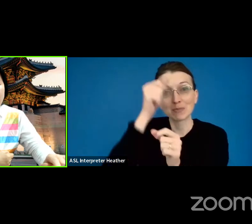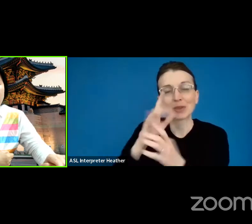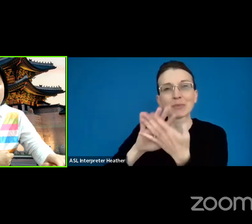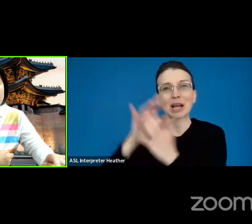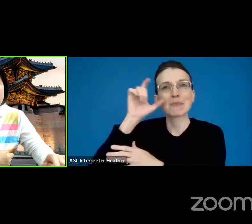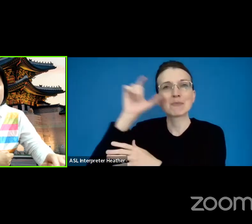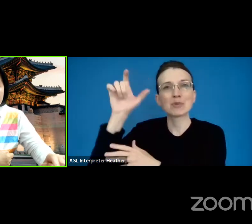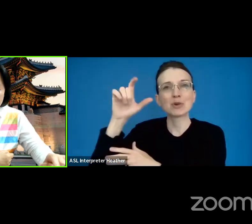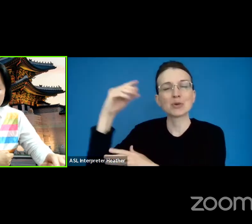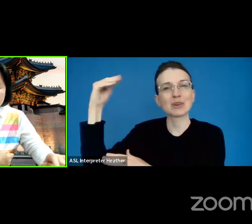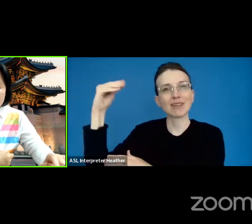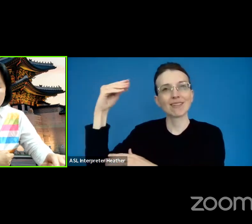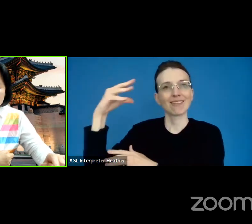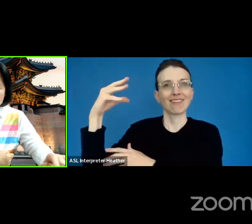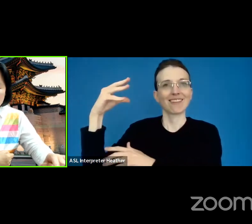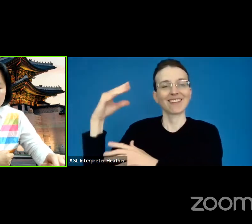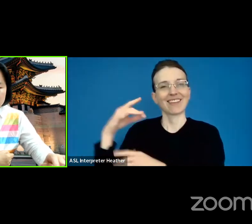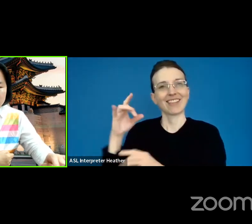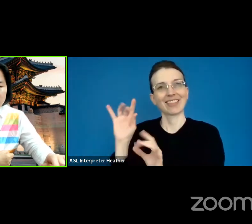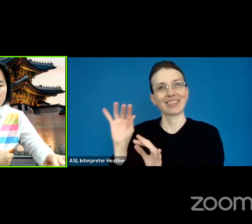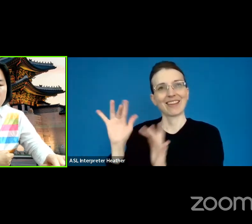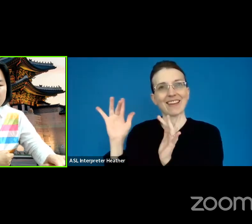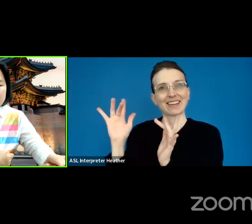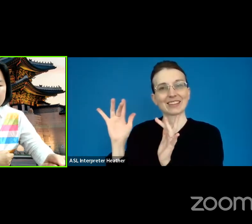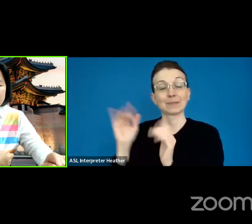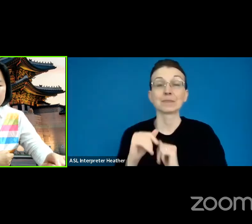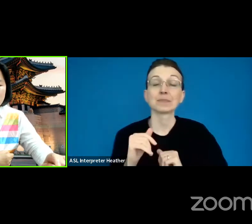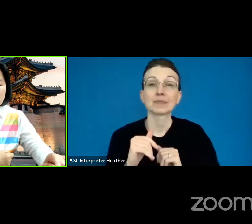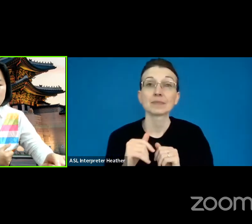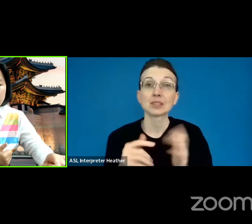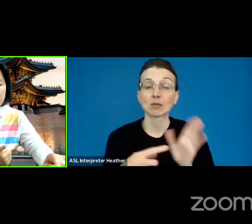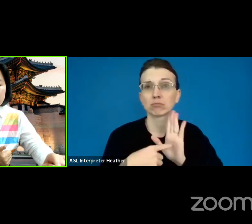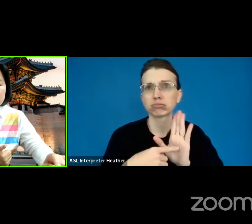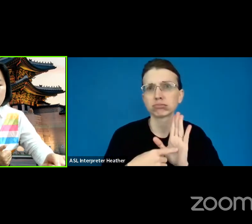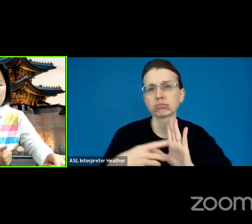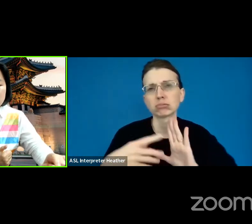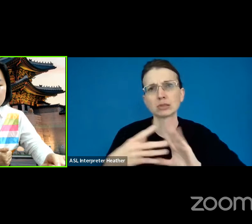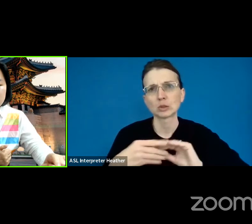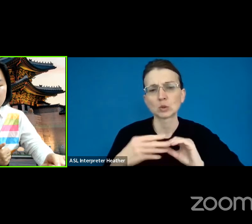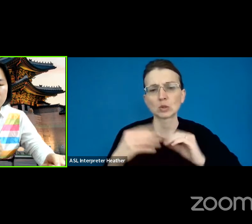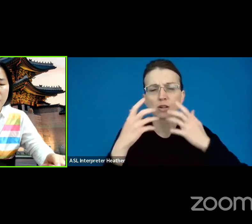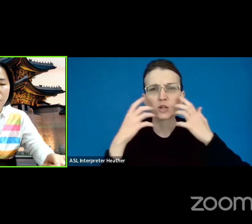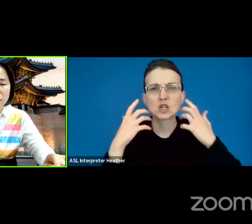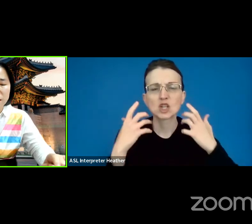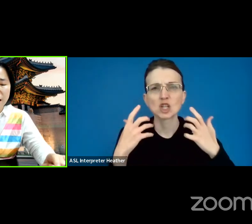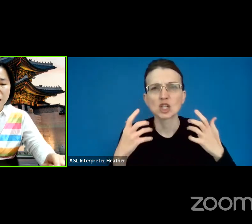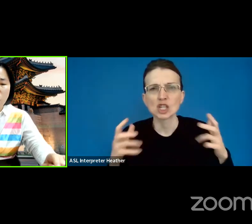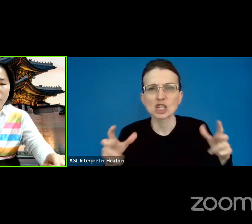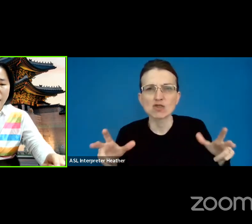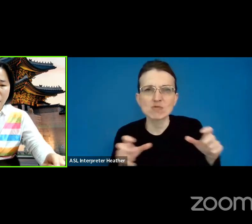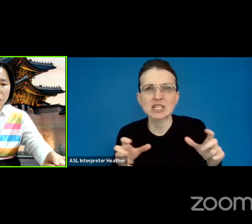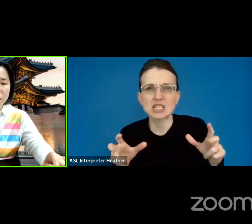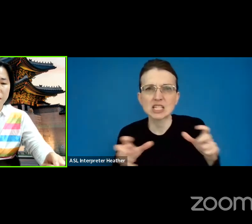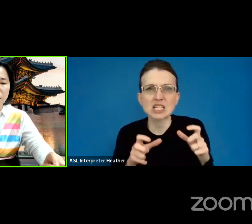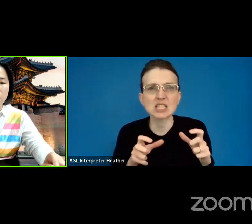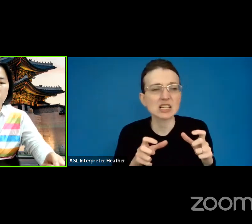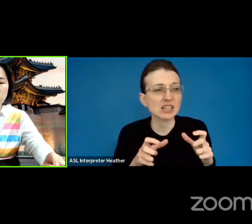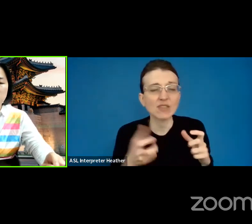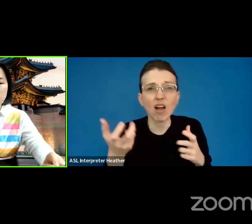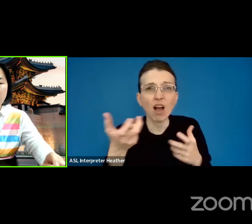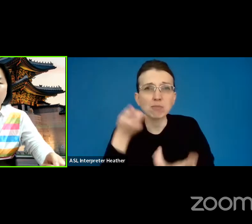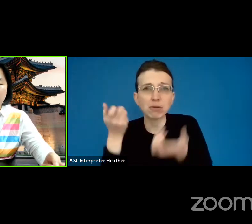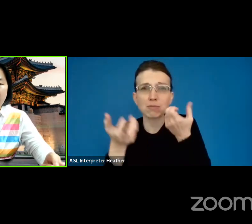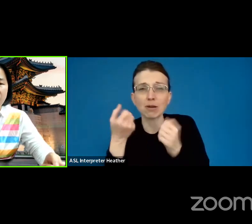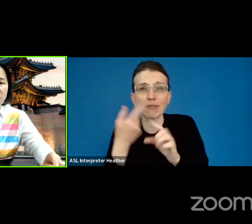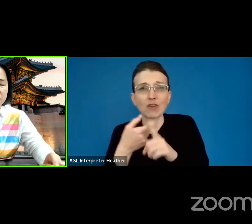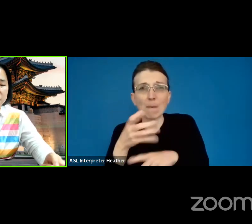The tiger in this tale shows greed to crave the children even after taking away everything the